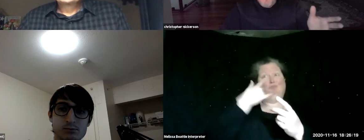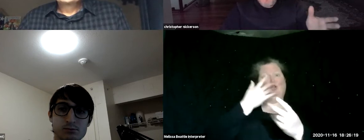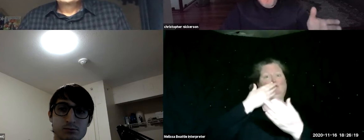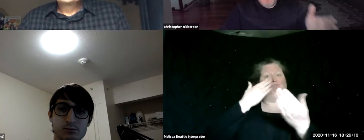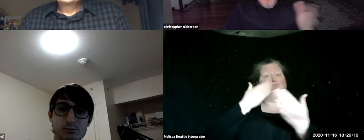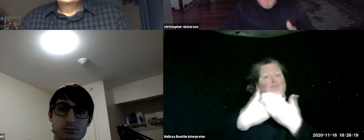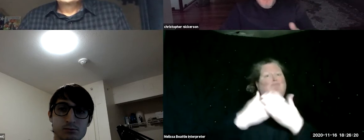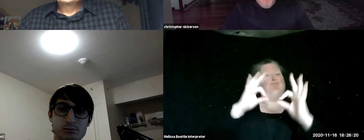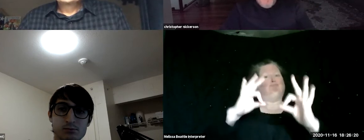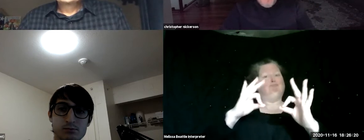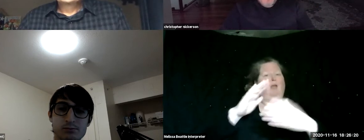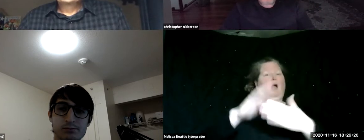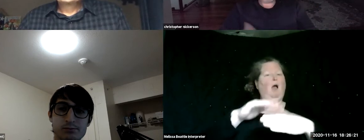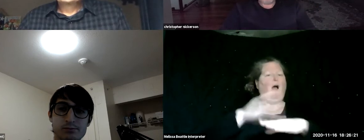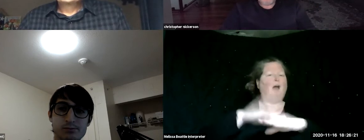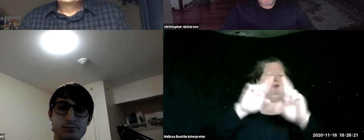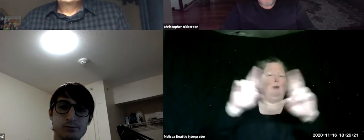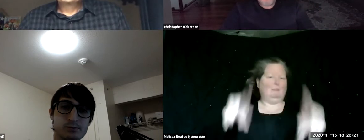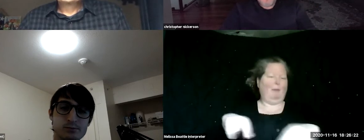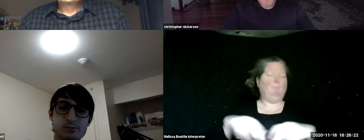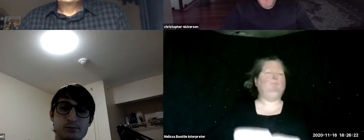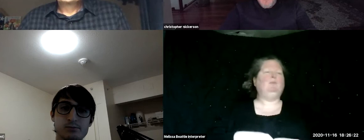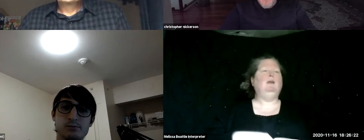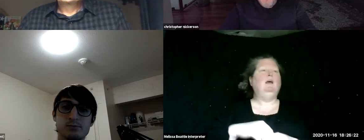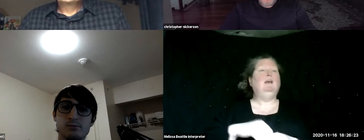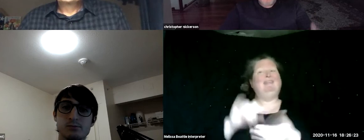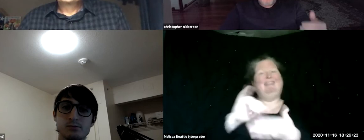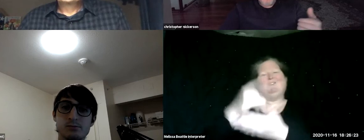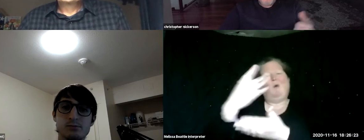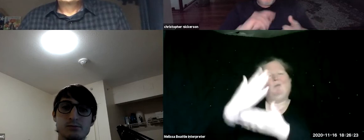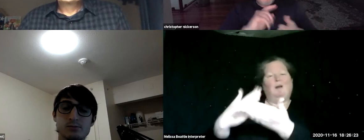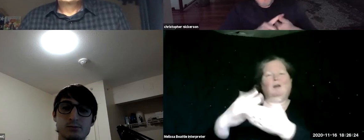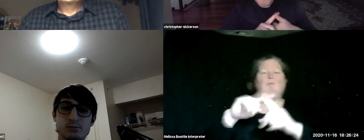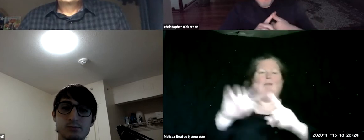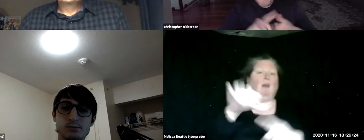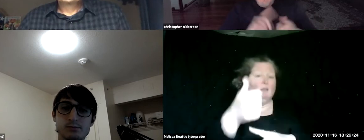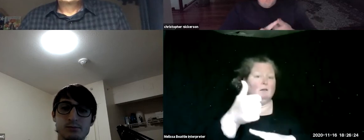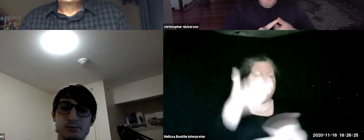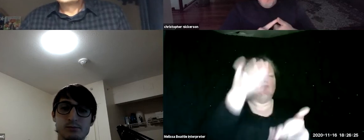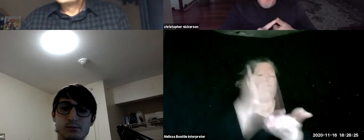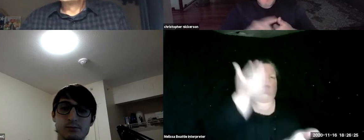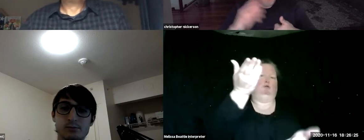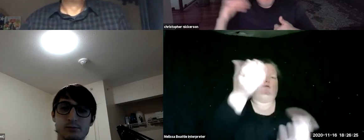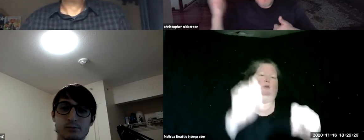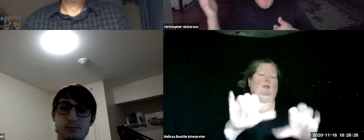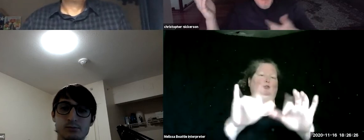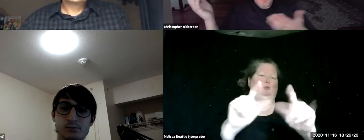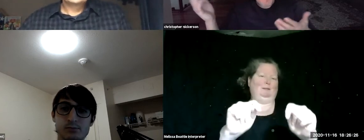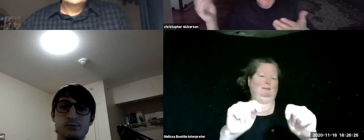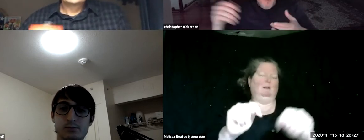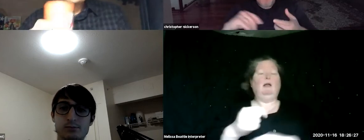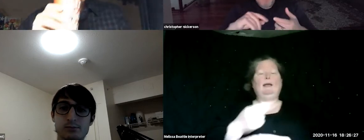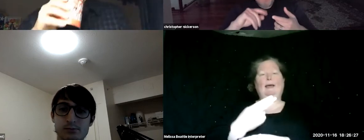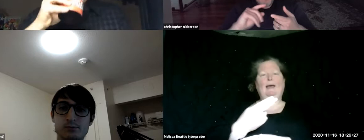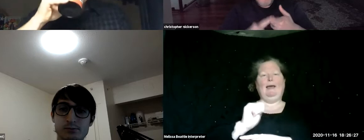maybe one piece. I think another piece is proving that you could do it. So doing like hack in the box, you know, showing somebody